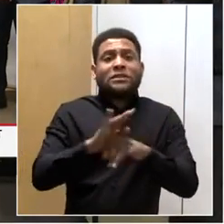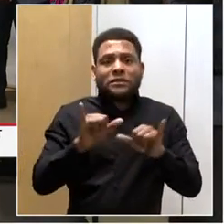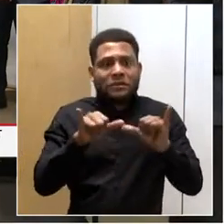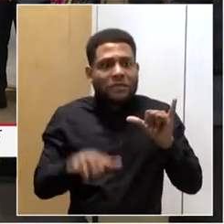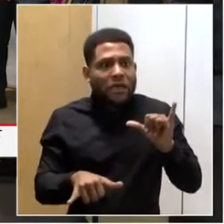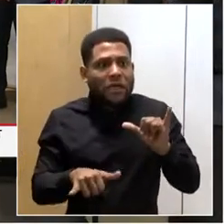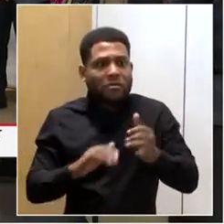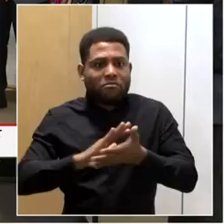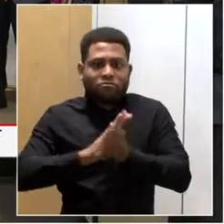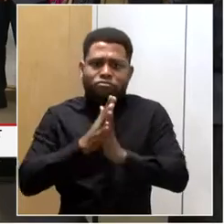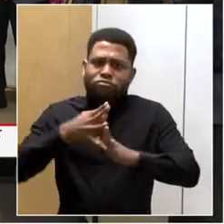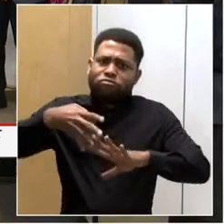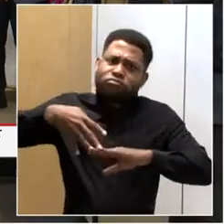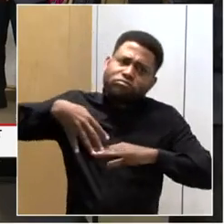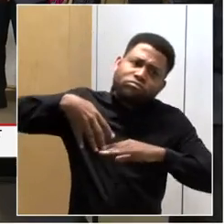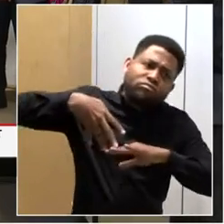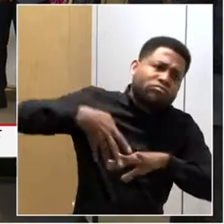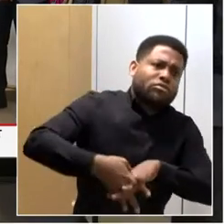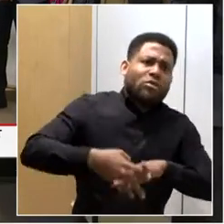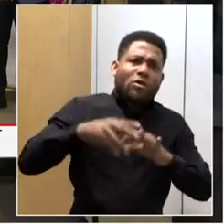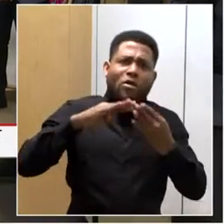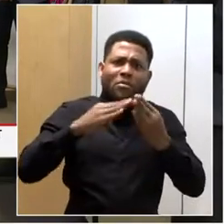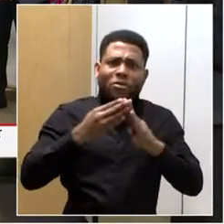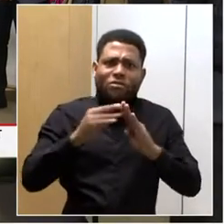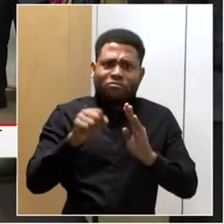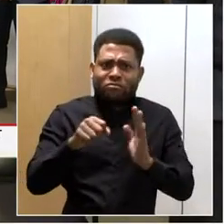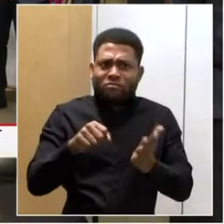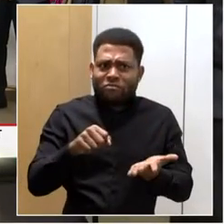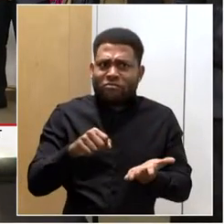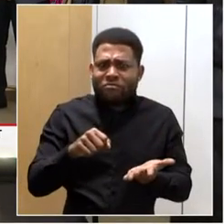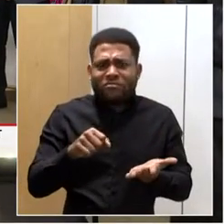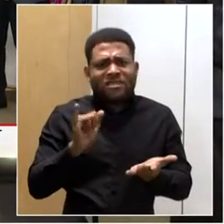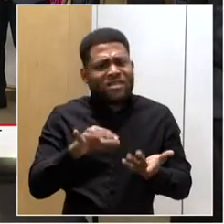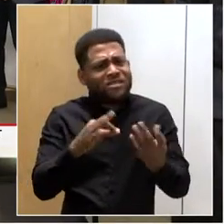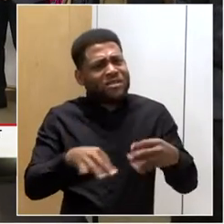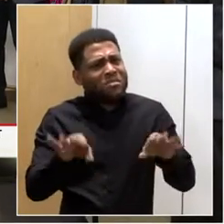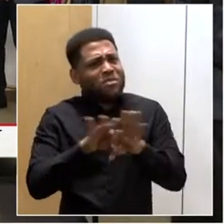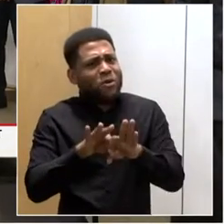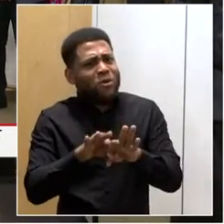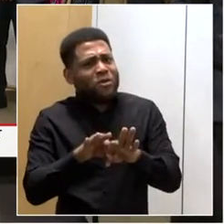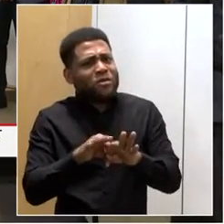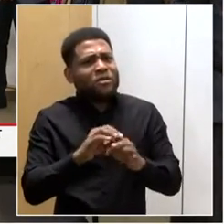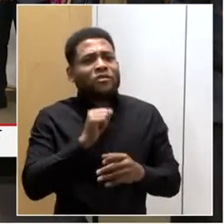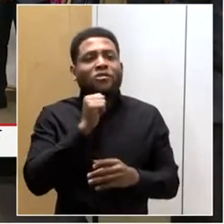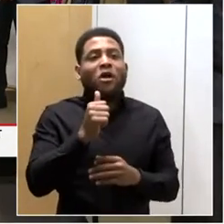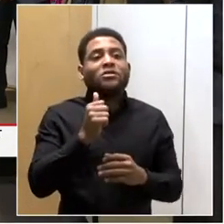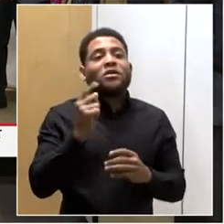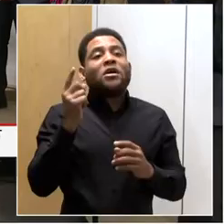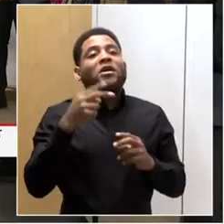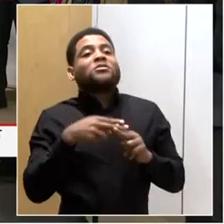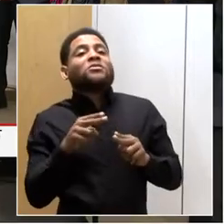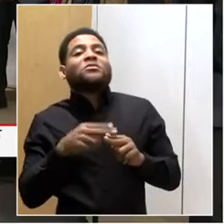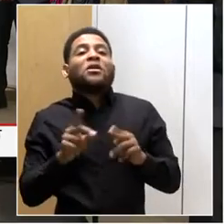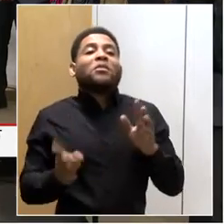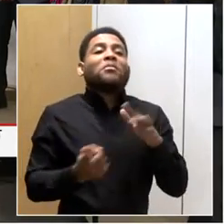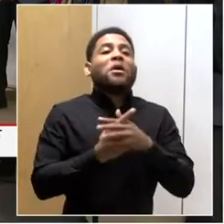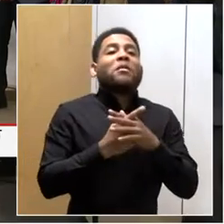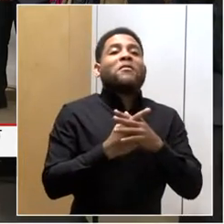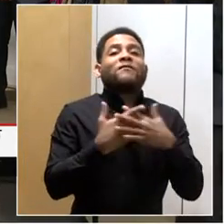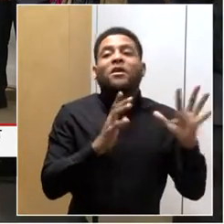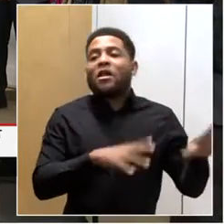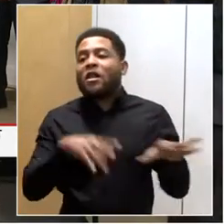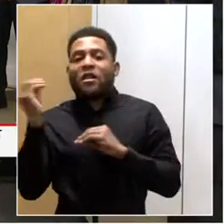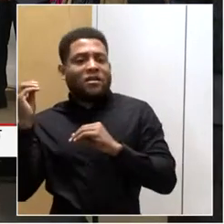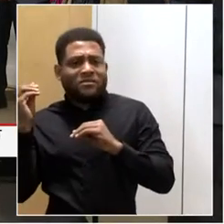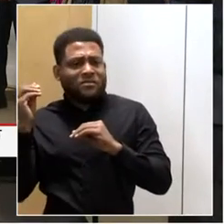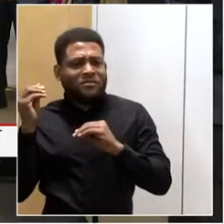parts of their community, of this community. So it's not just pop-up and goodbye, but it does really